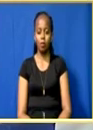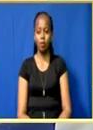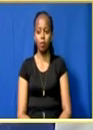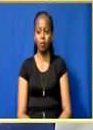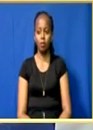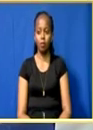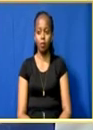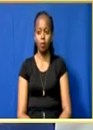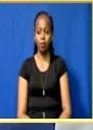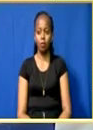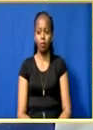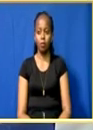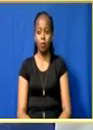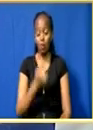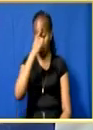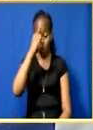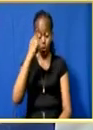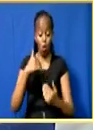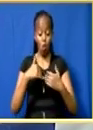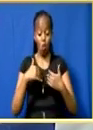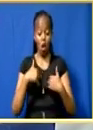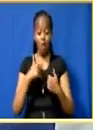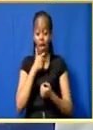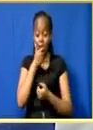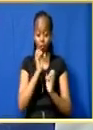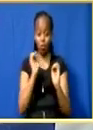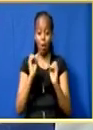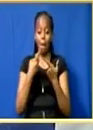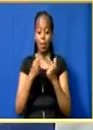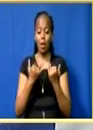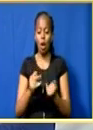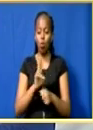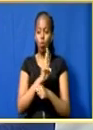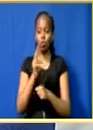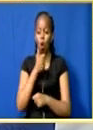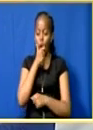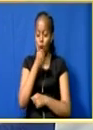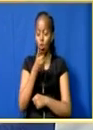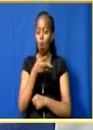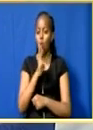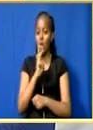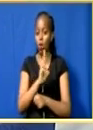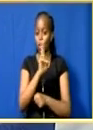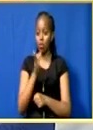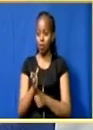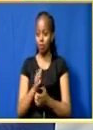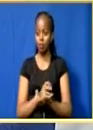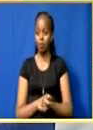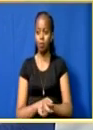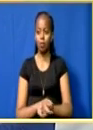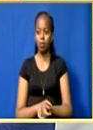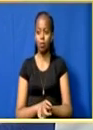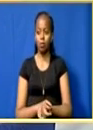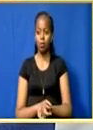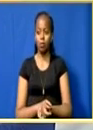have water here. I have salt. Because we don't have source of heat, we are using hot water. So there's hot water